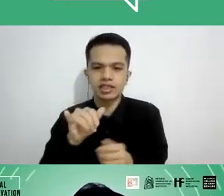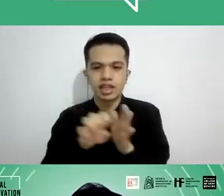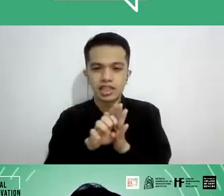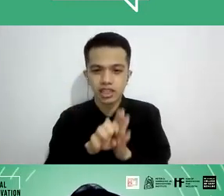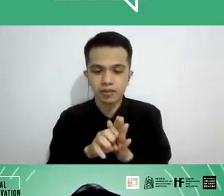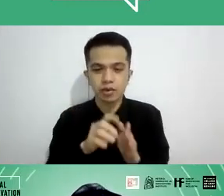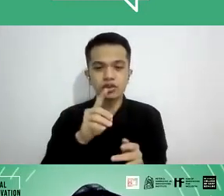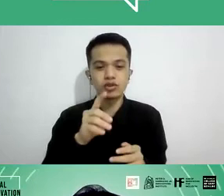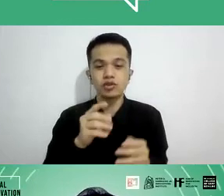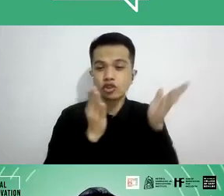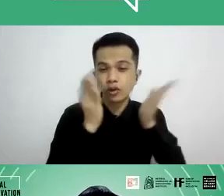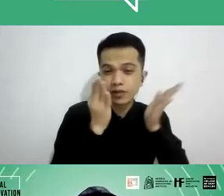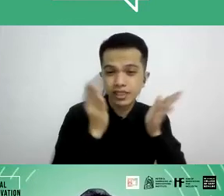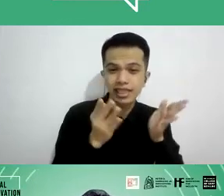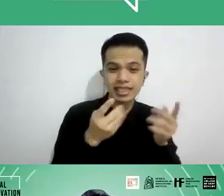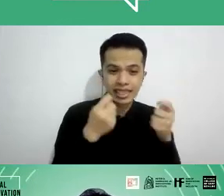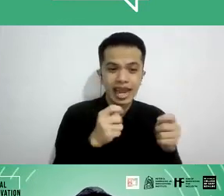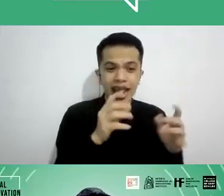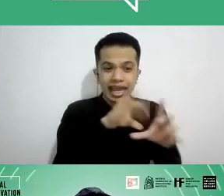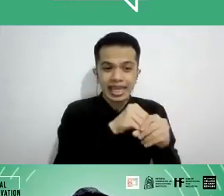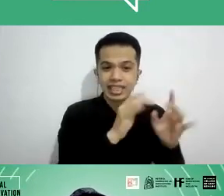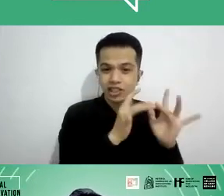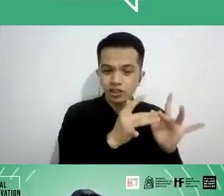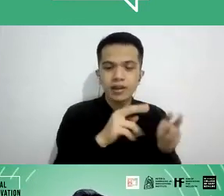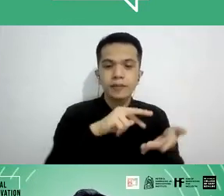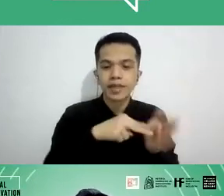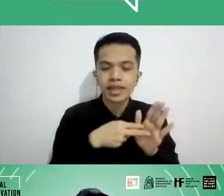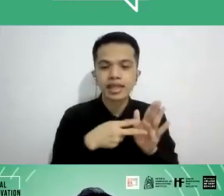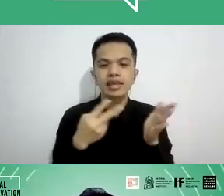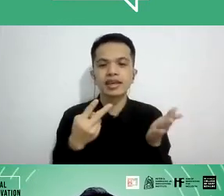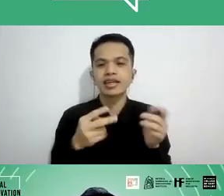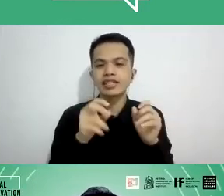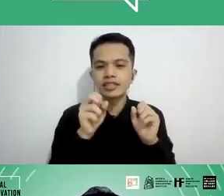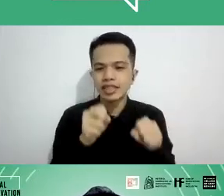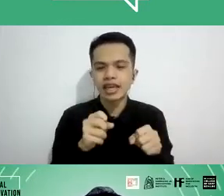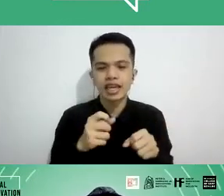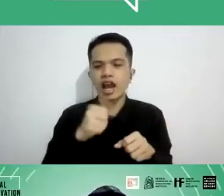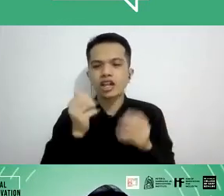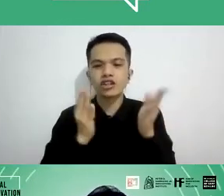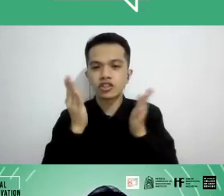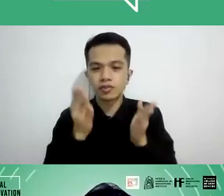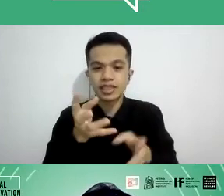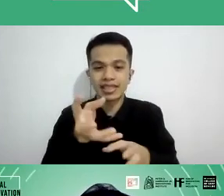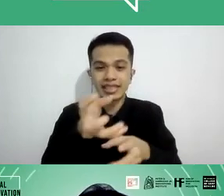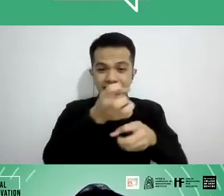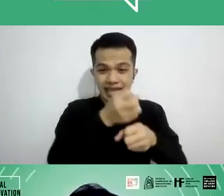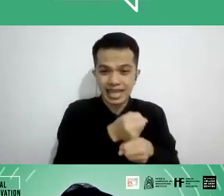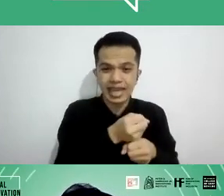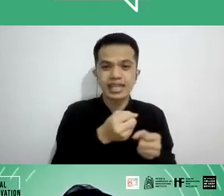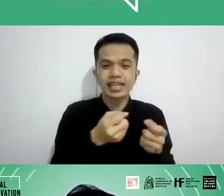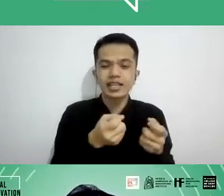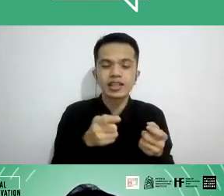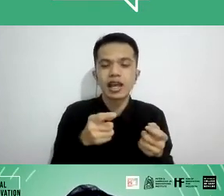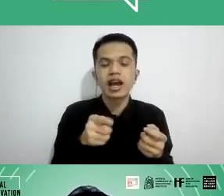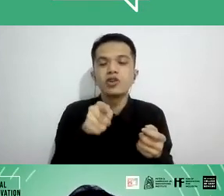city services, it also means taking certain services and employing those fact that you don't